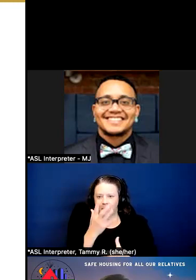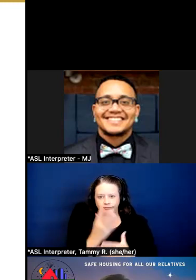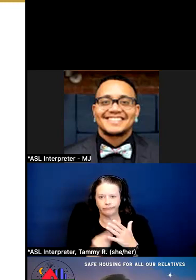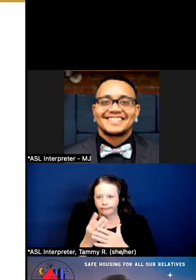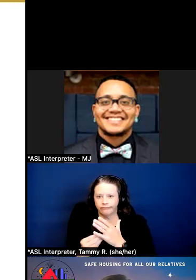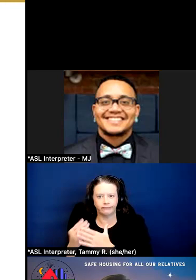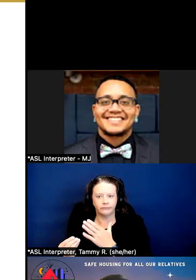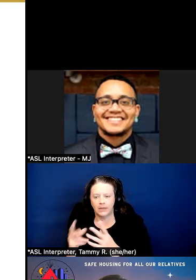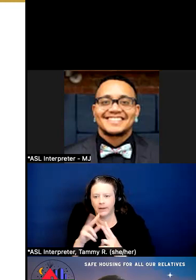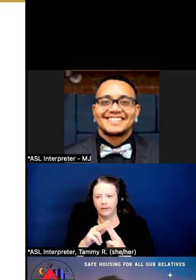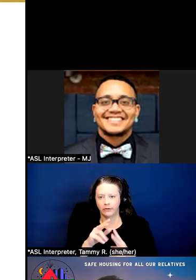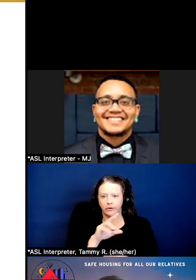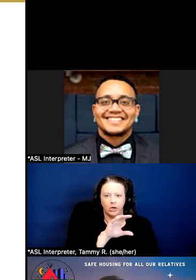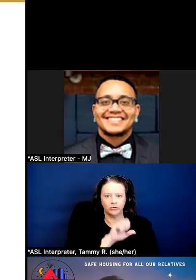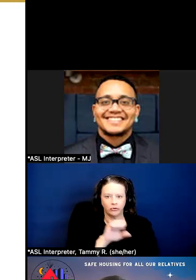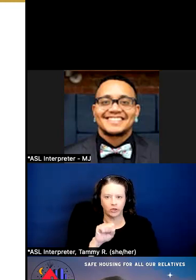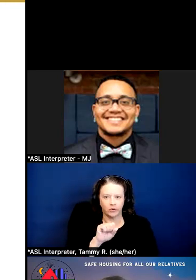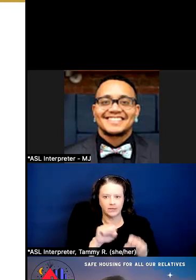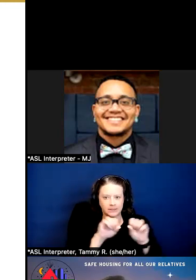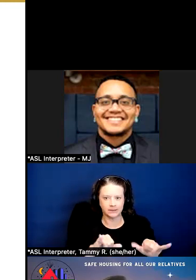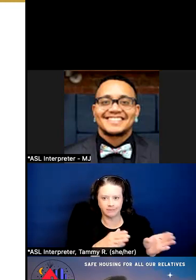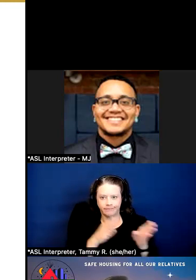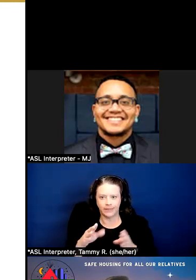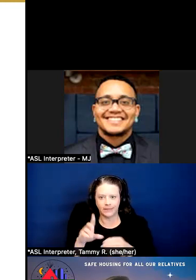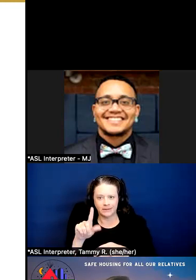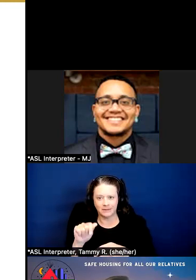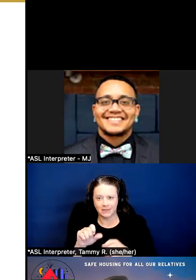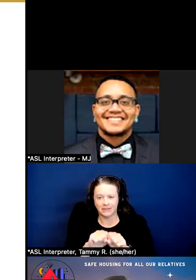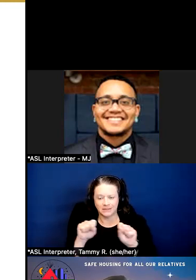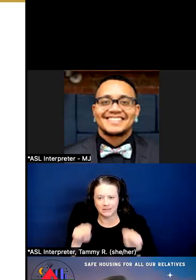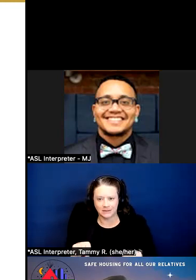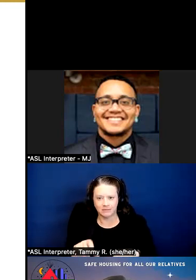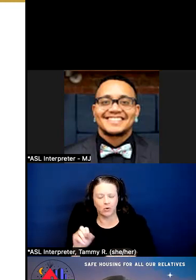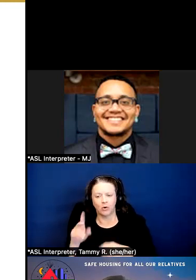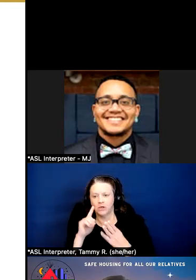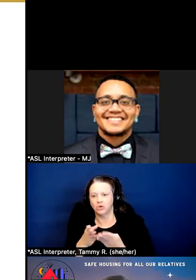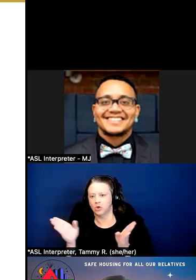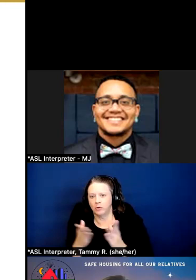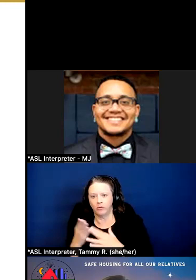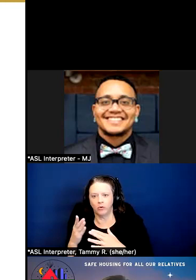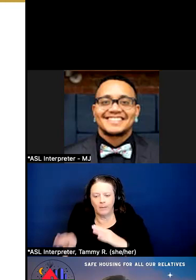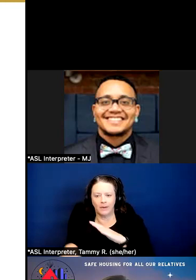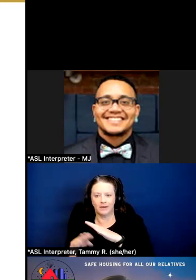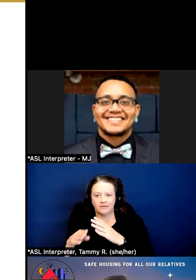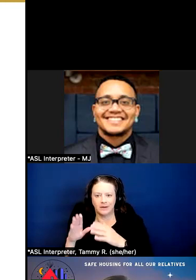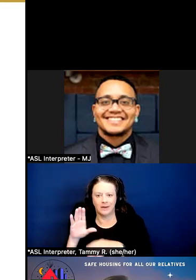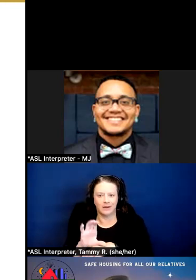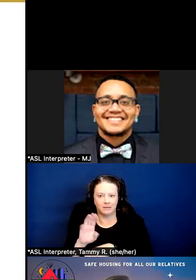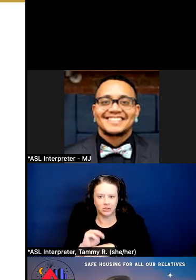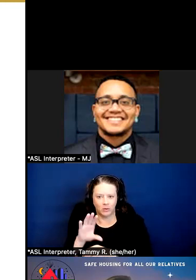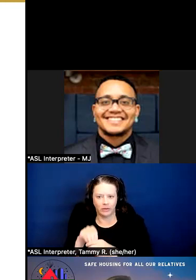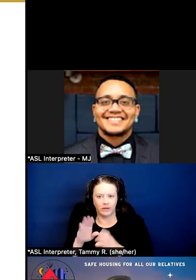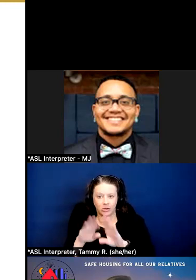either Social Security, disability, or just in general through basic case management within the child welfare